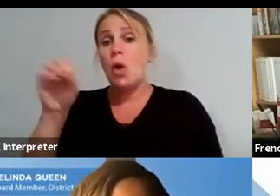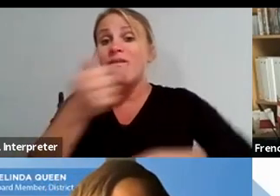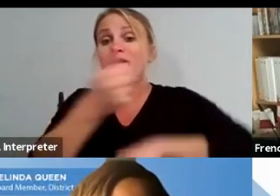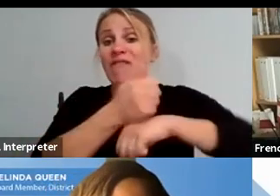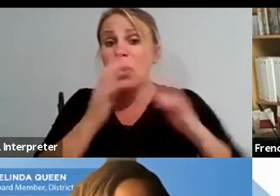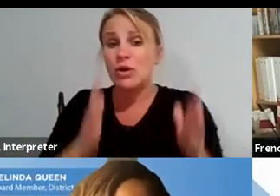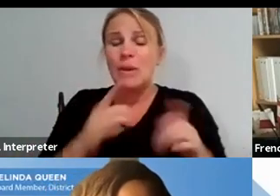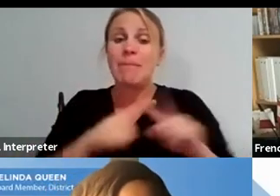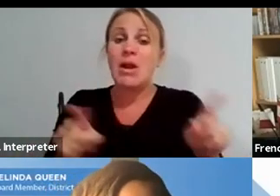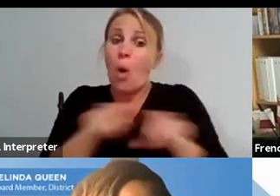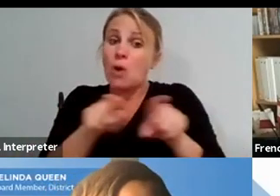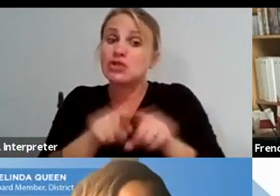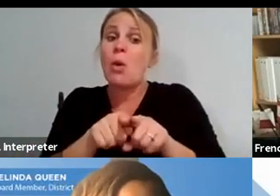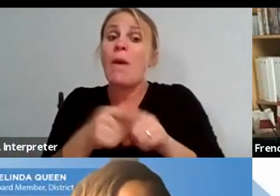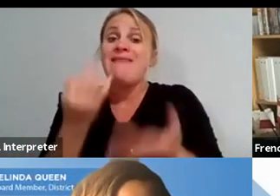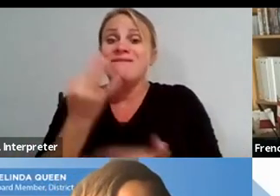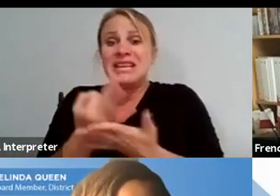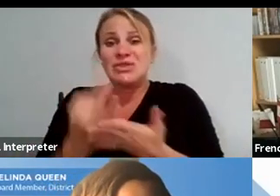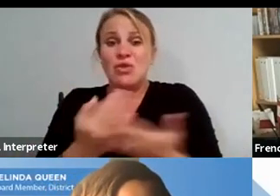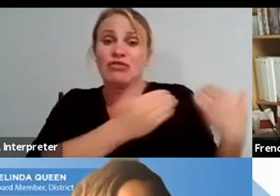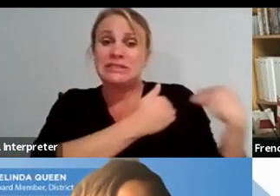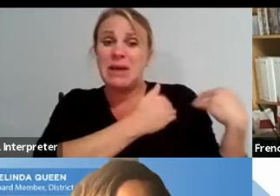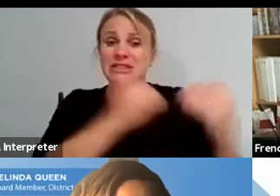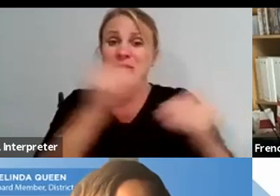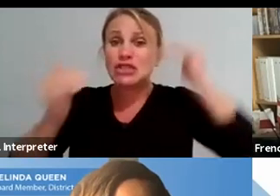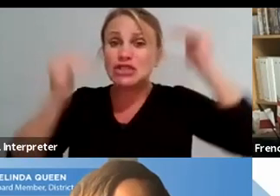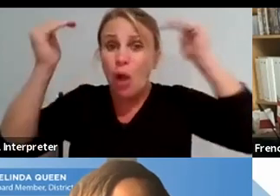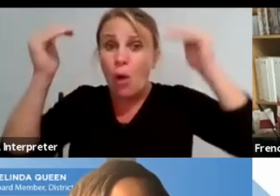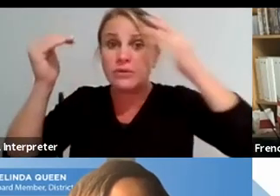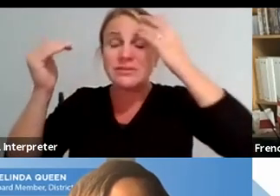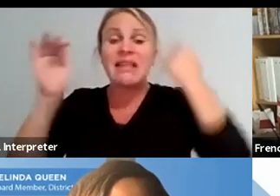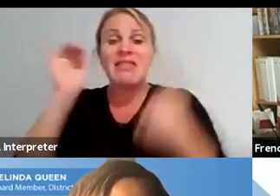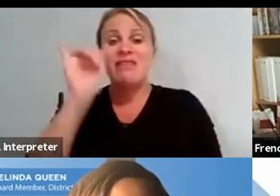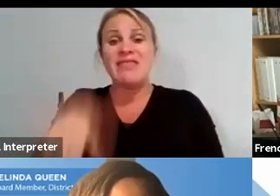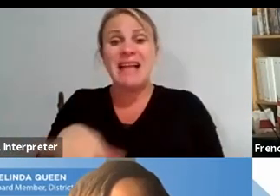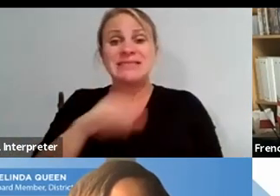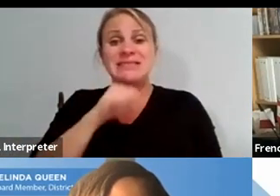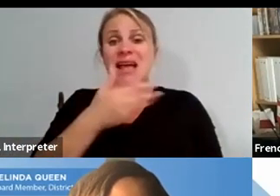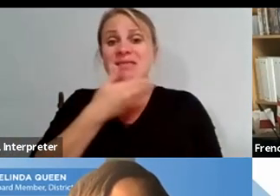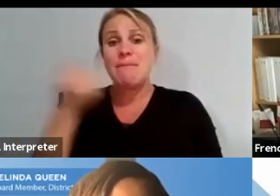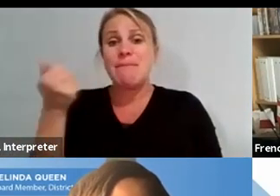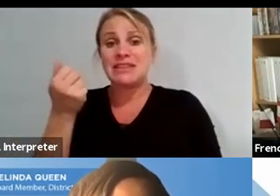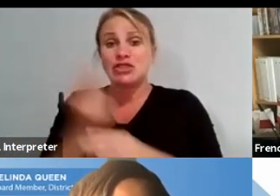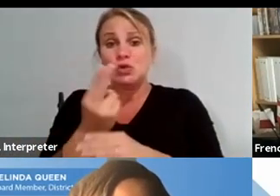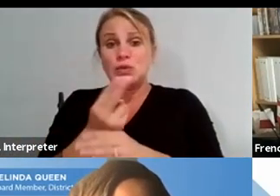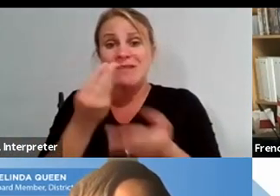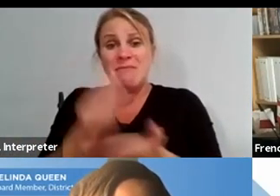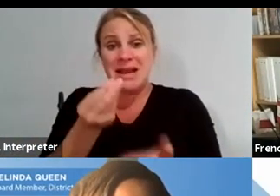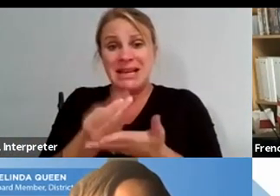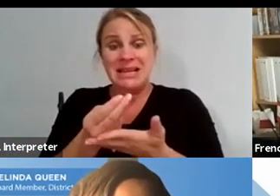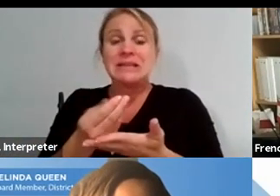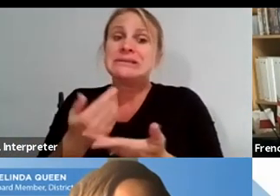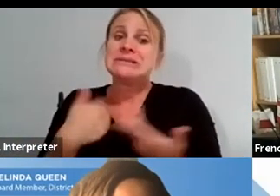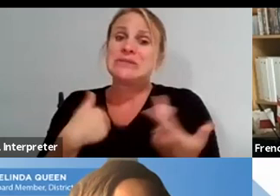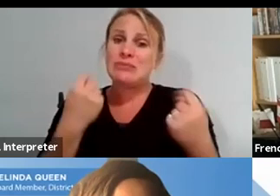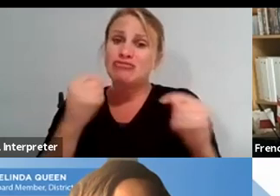as a fiscal responsible adult, that is not the best use of money. So I urge this